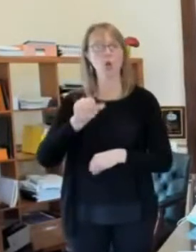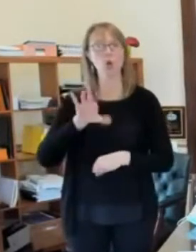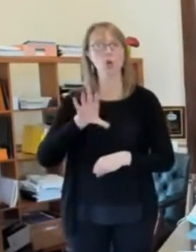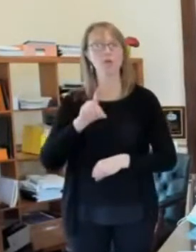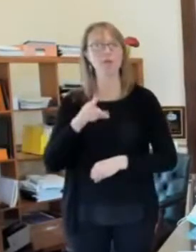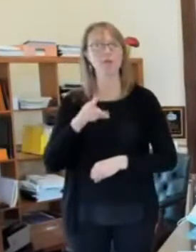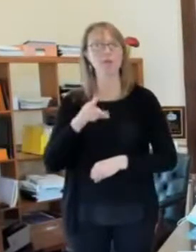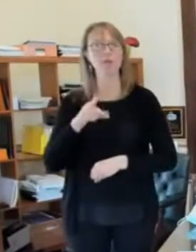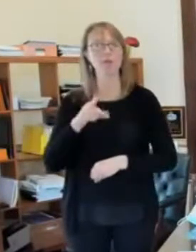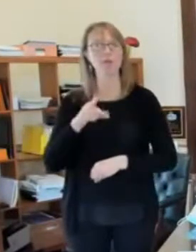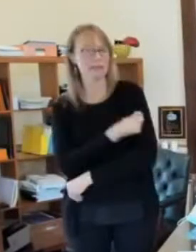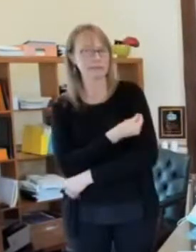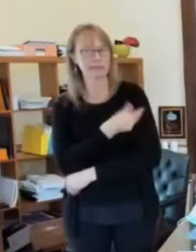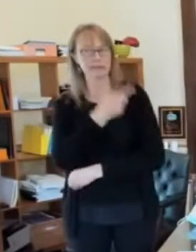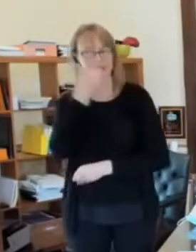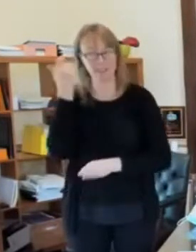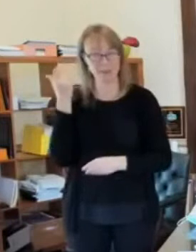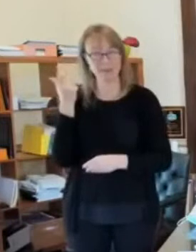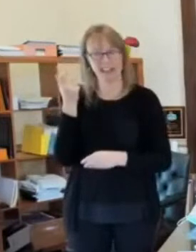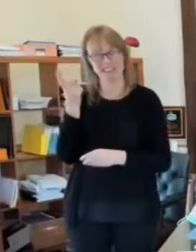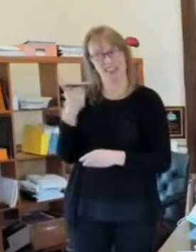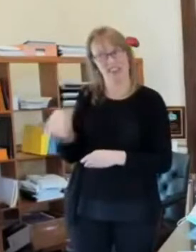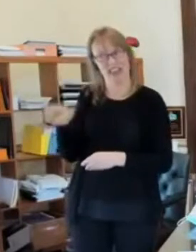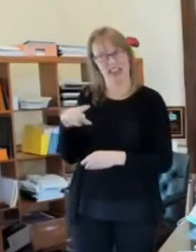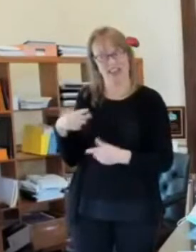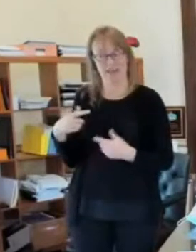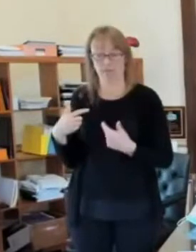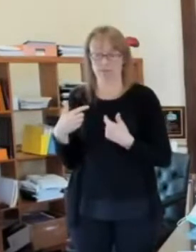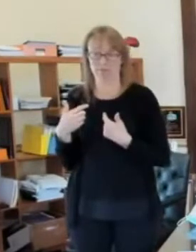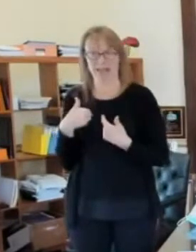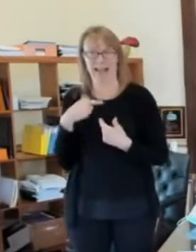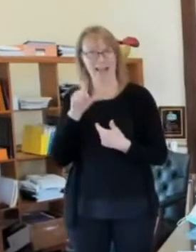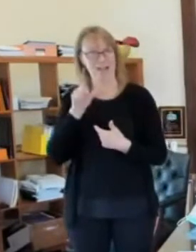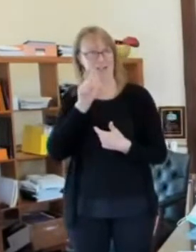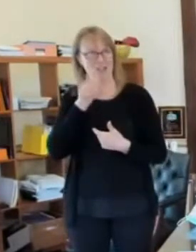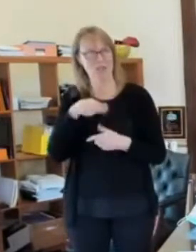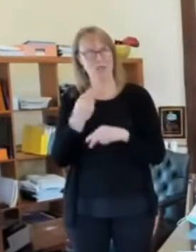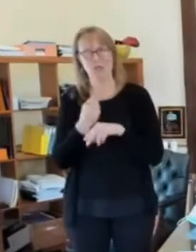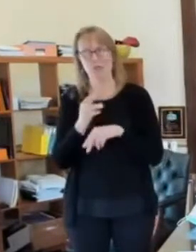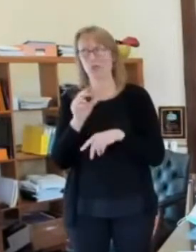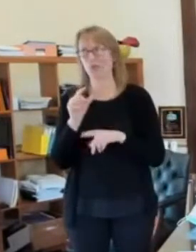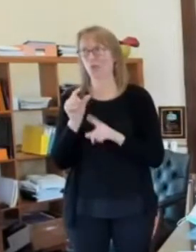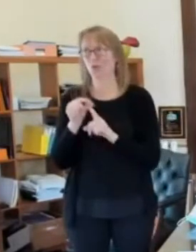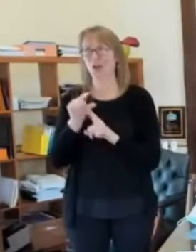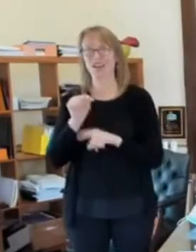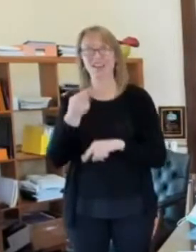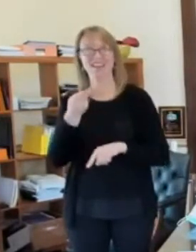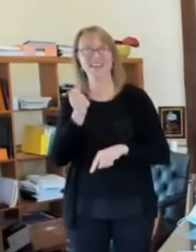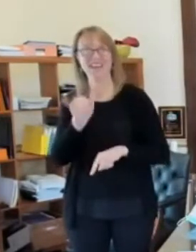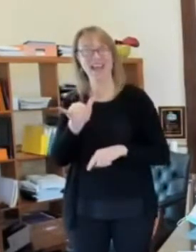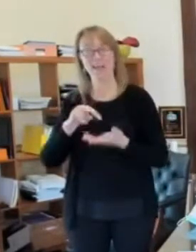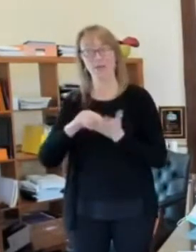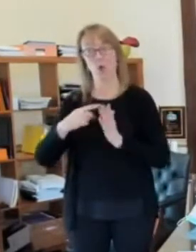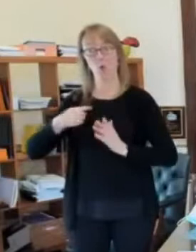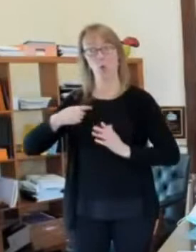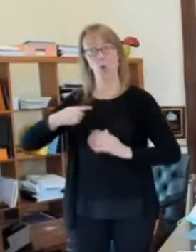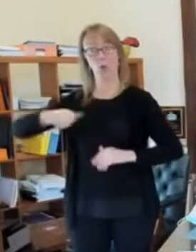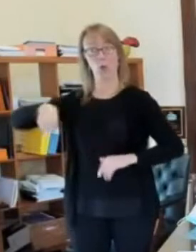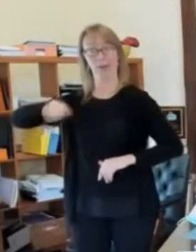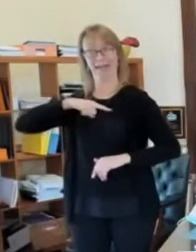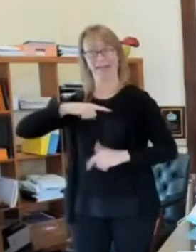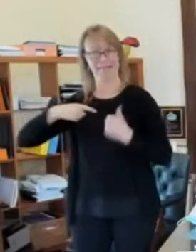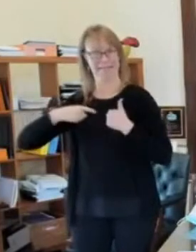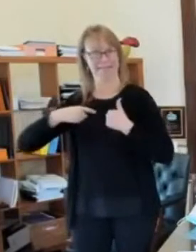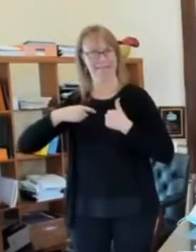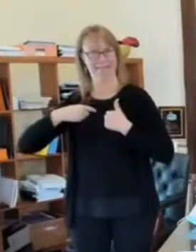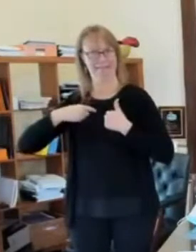outcomes. They, I shouldn't say they, we are going to have the worst outcomes. So at any